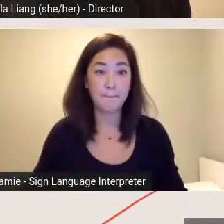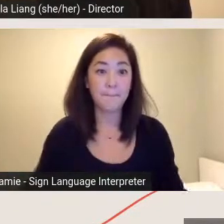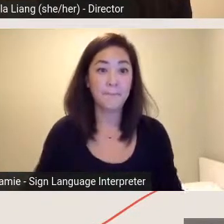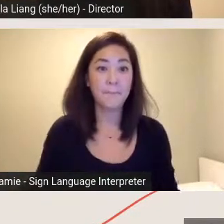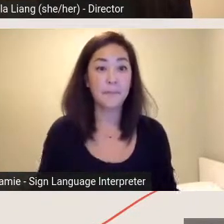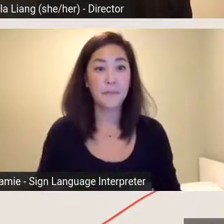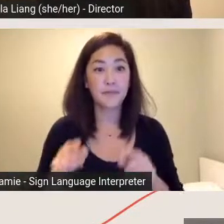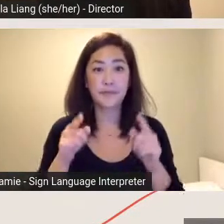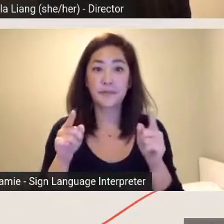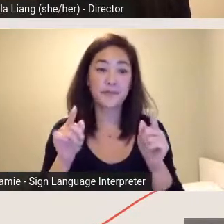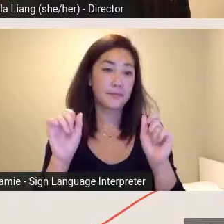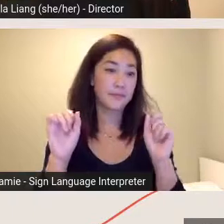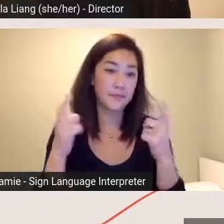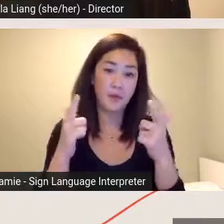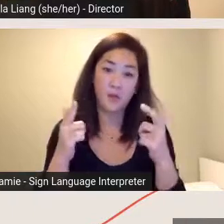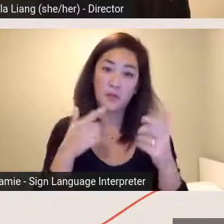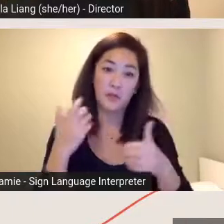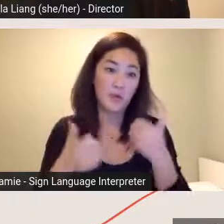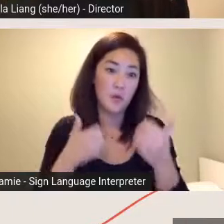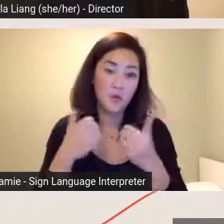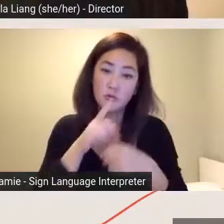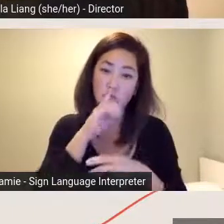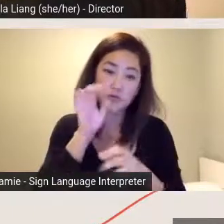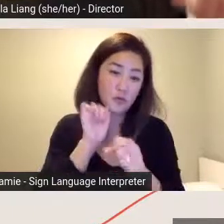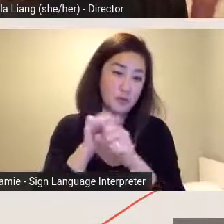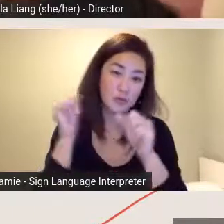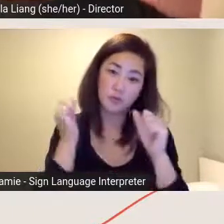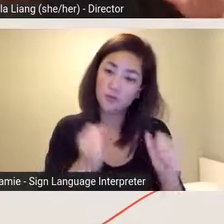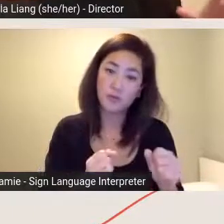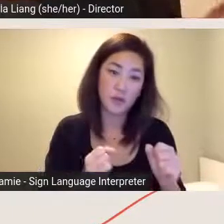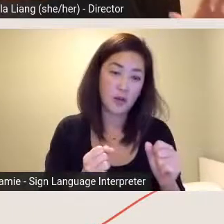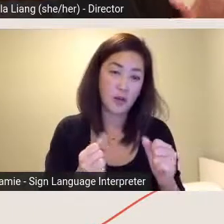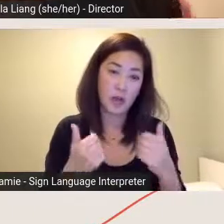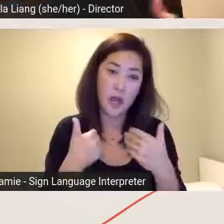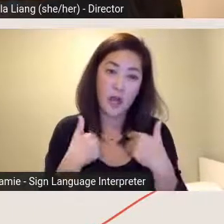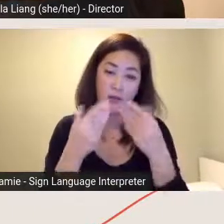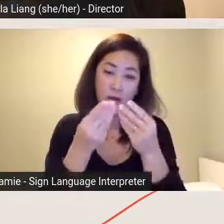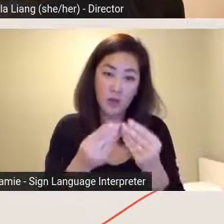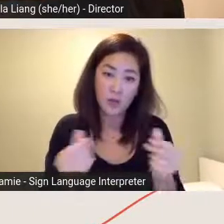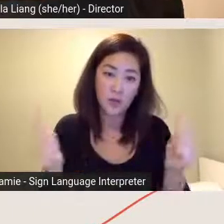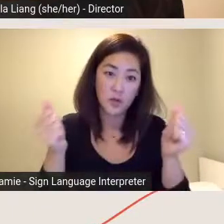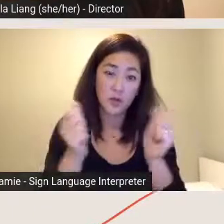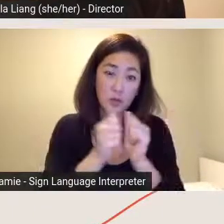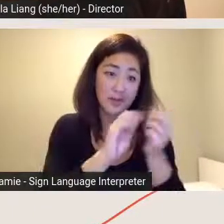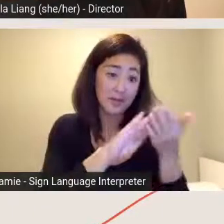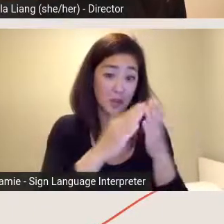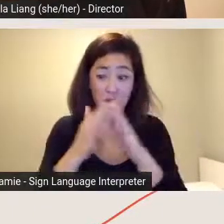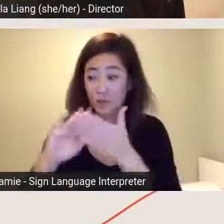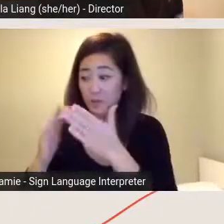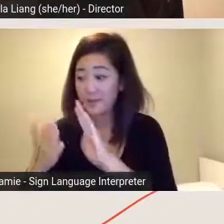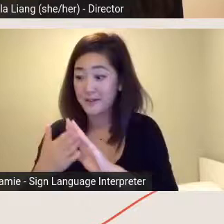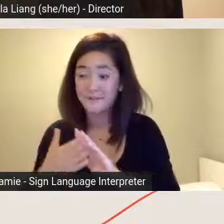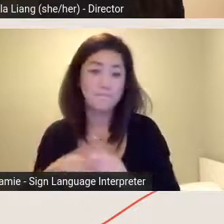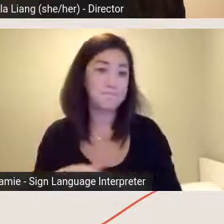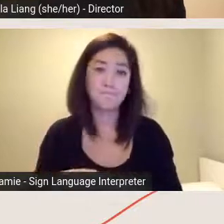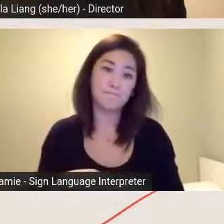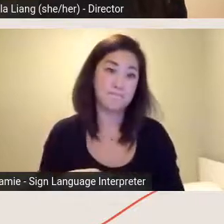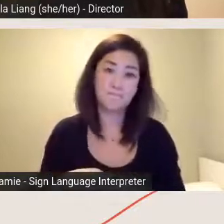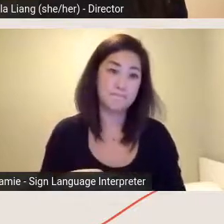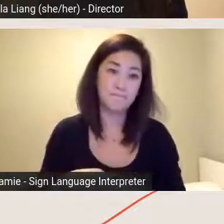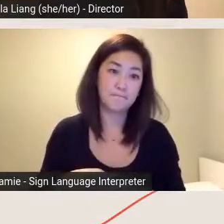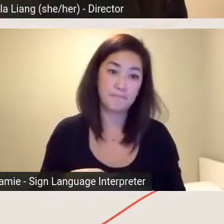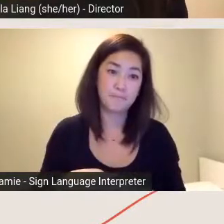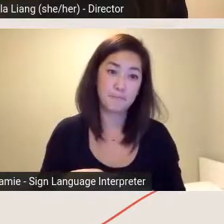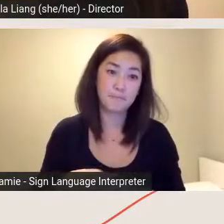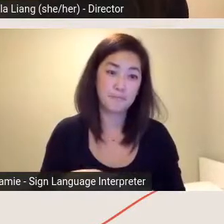all that emotion is still quite strong, and there hasn't been specific repair between the communities that were participating that are in the film.